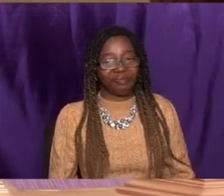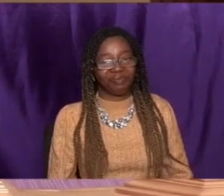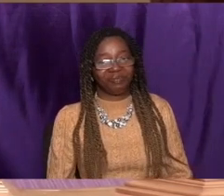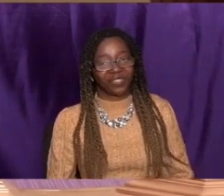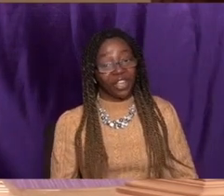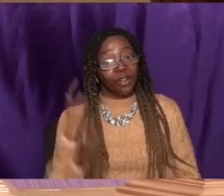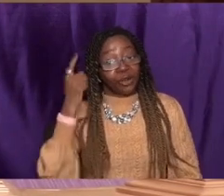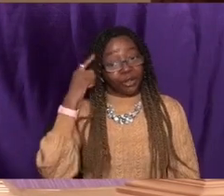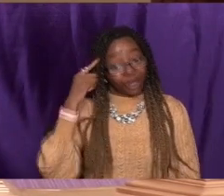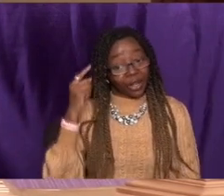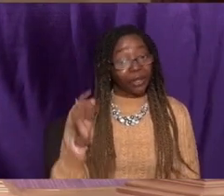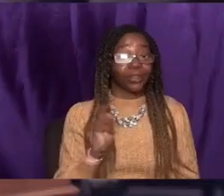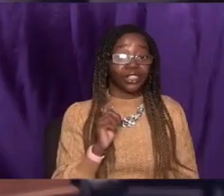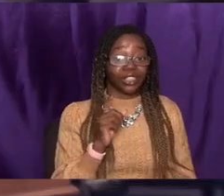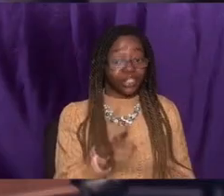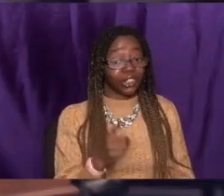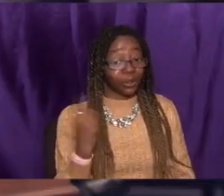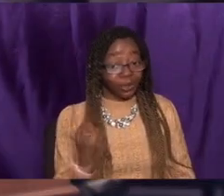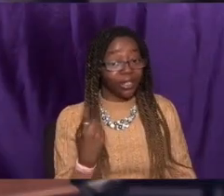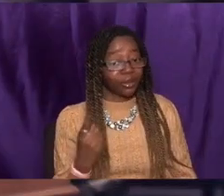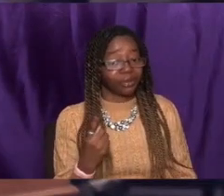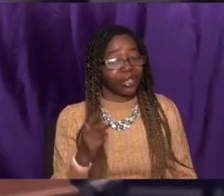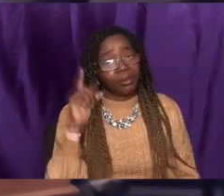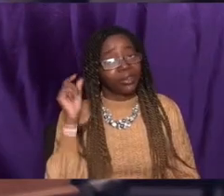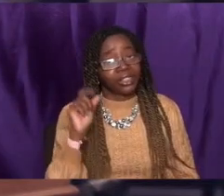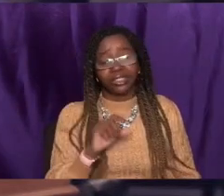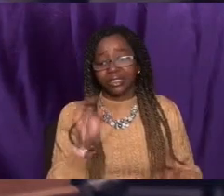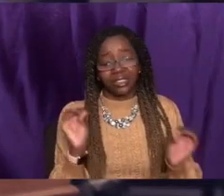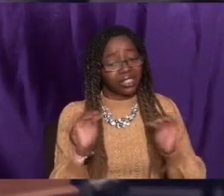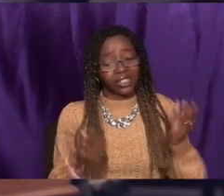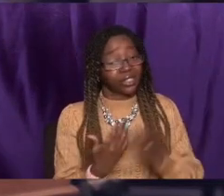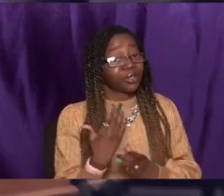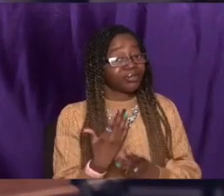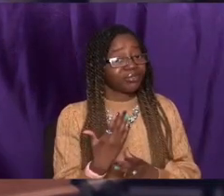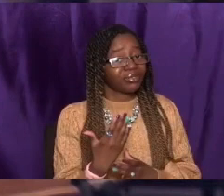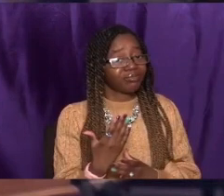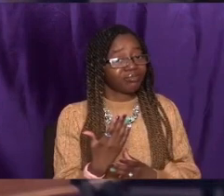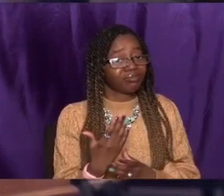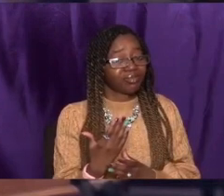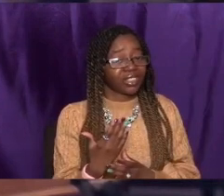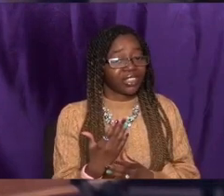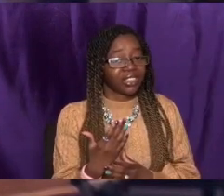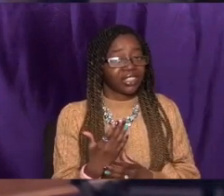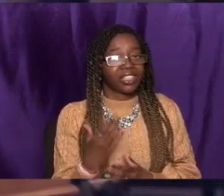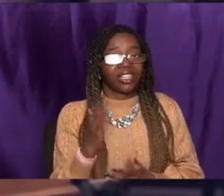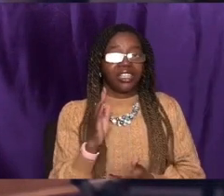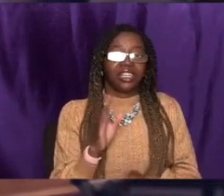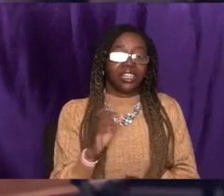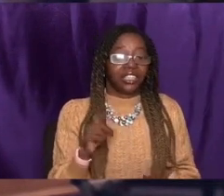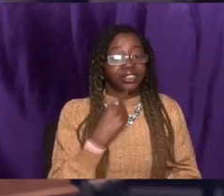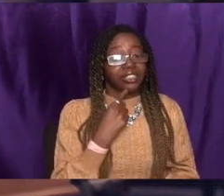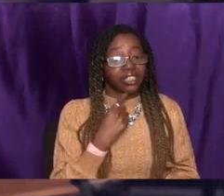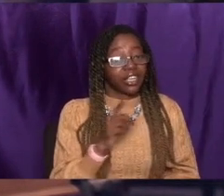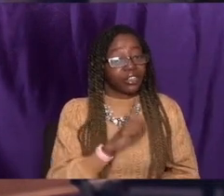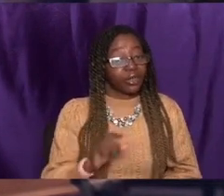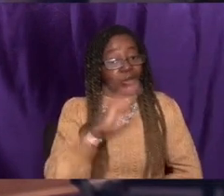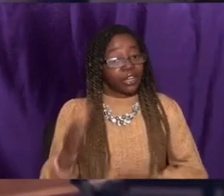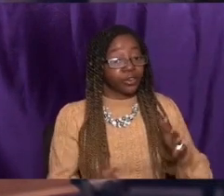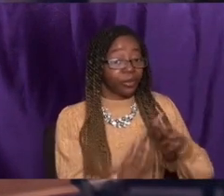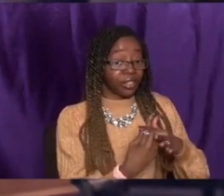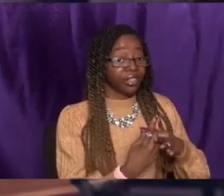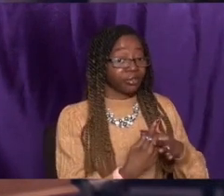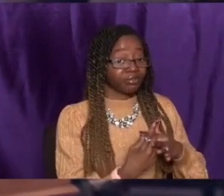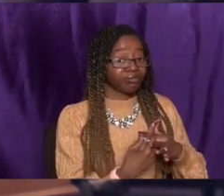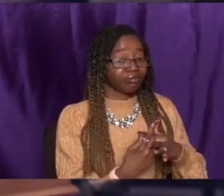You thought it was just you. See, this has been since Moses, man. This ain't nothing new. They'll just say, the Lord never appeared to you. He's almost a